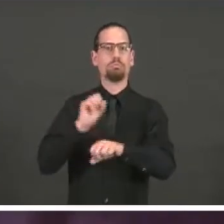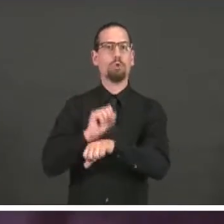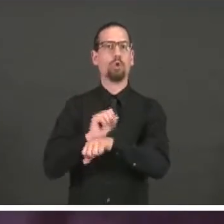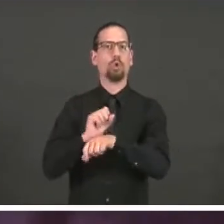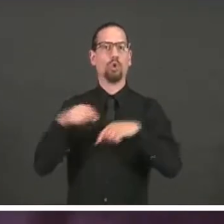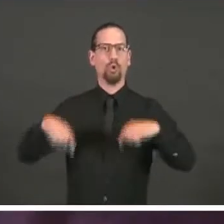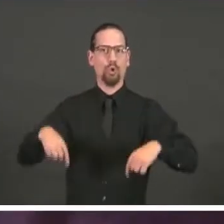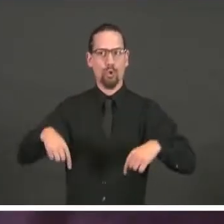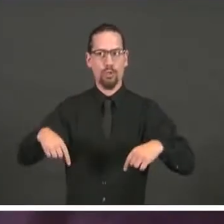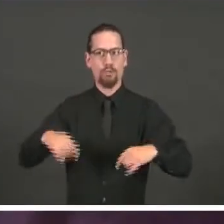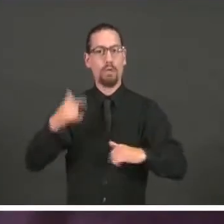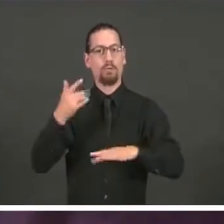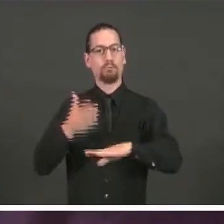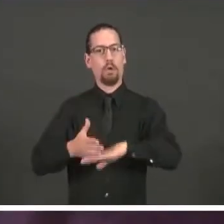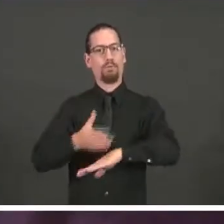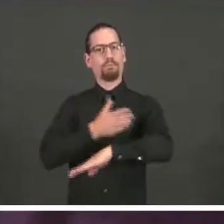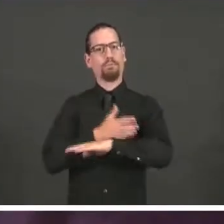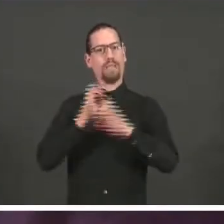So,